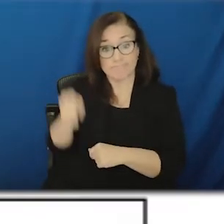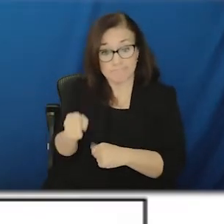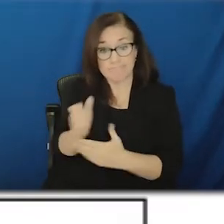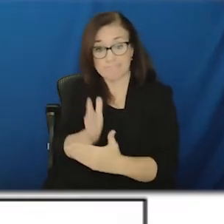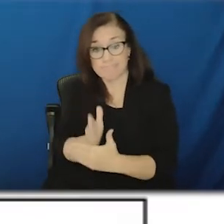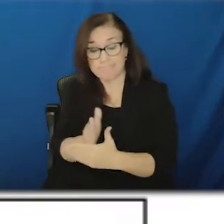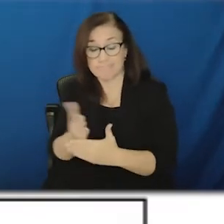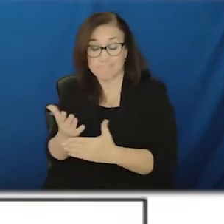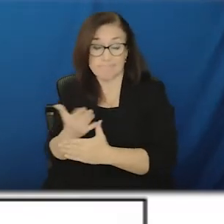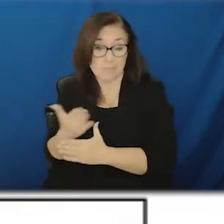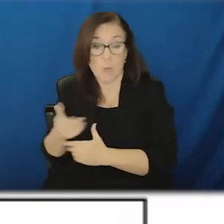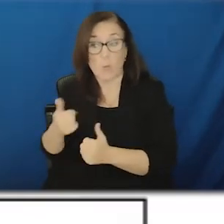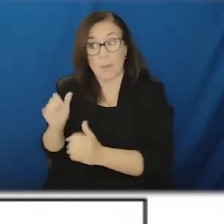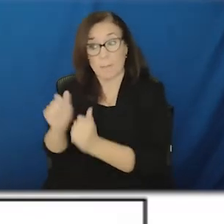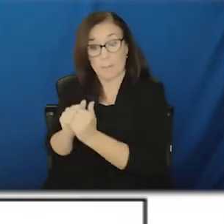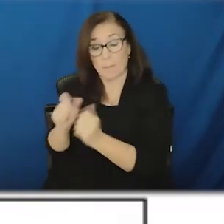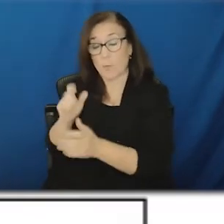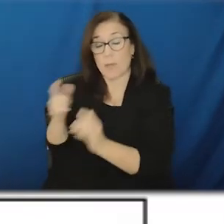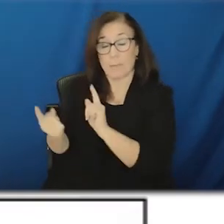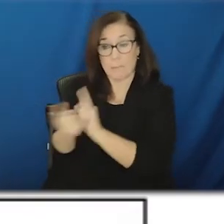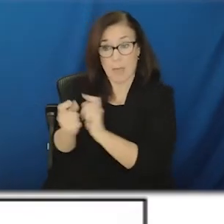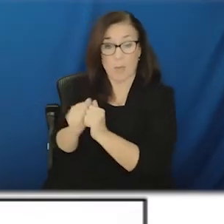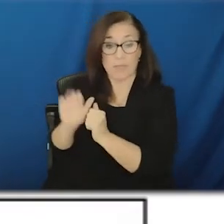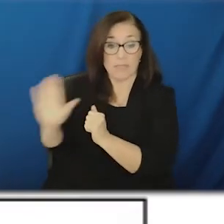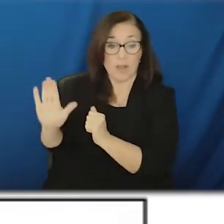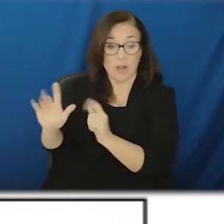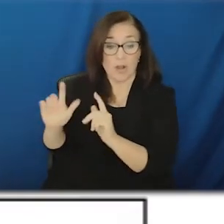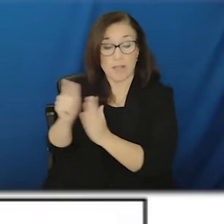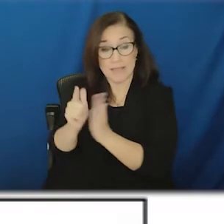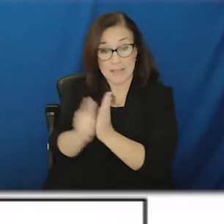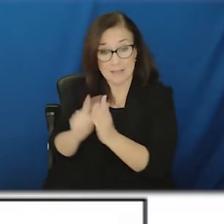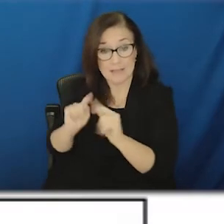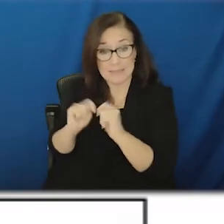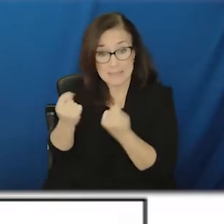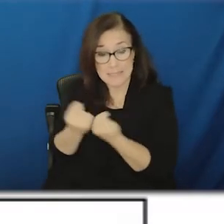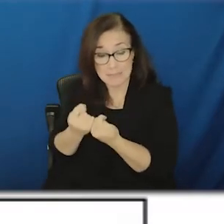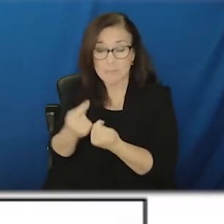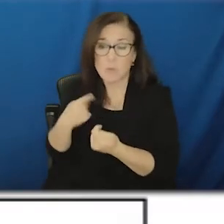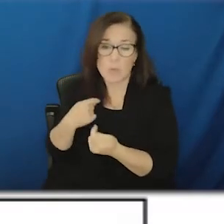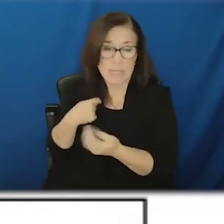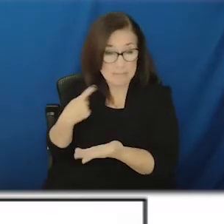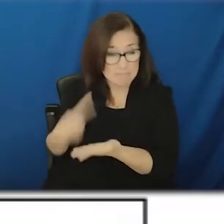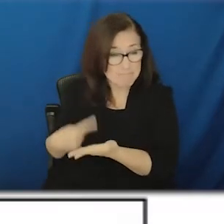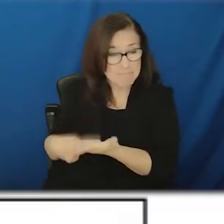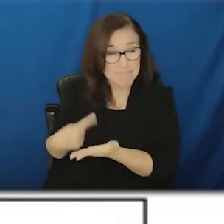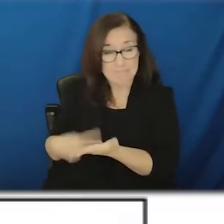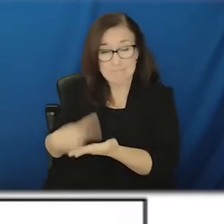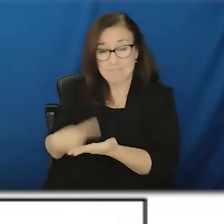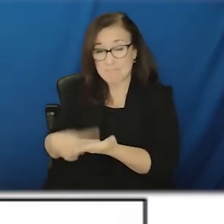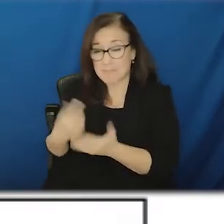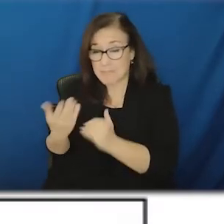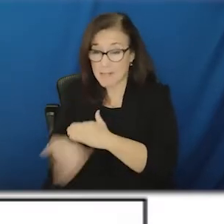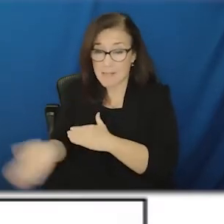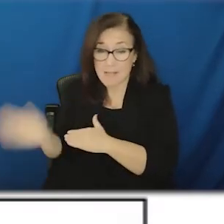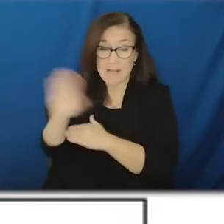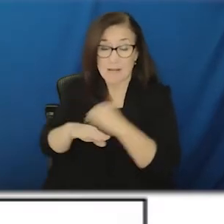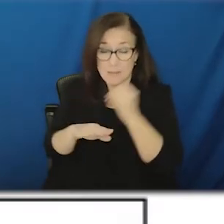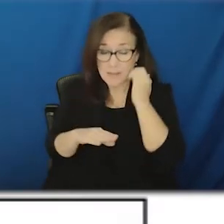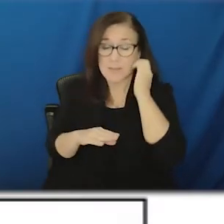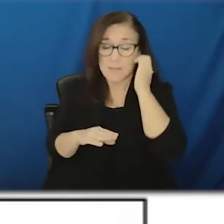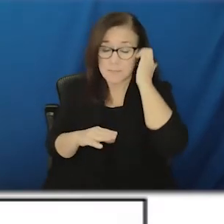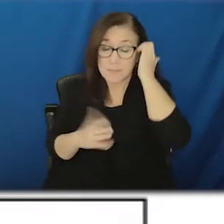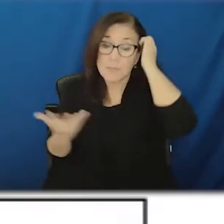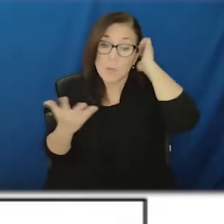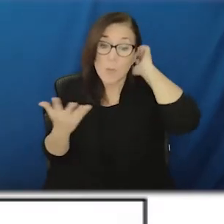and their legal teams, spent an entire day working on these negotiations. And what we came out of that